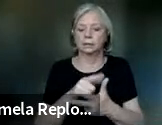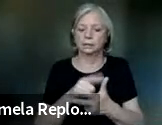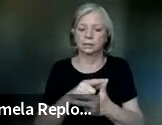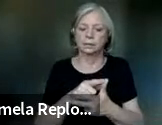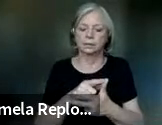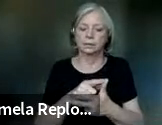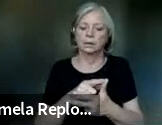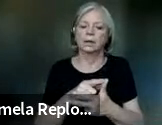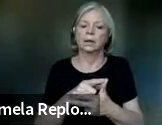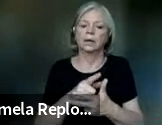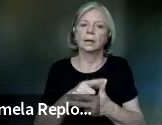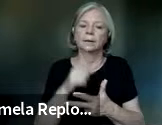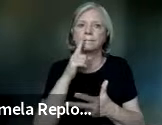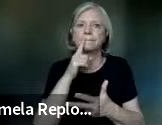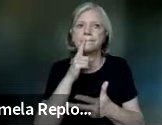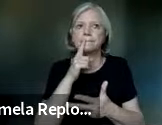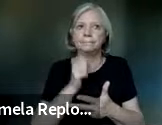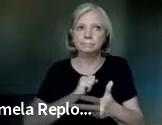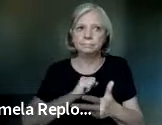panelists.